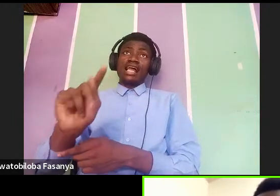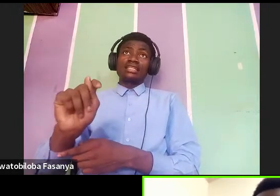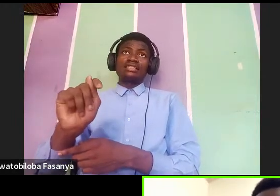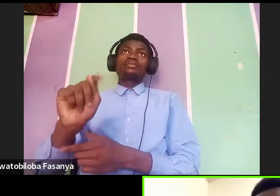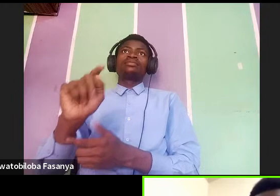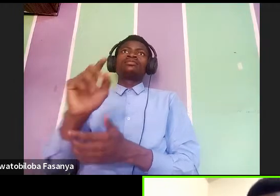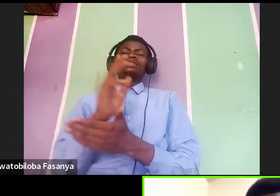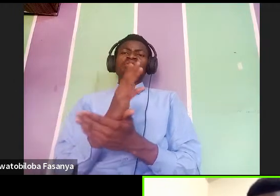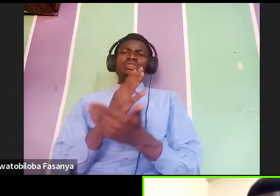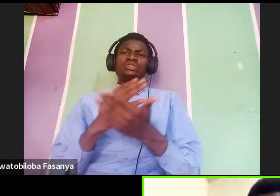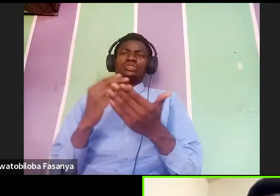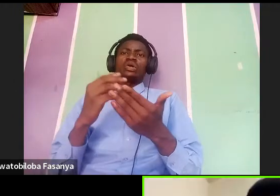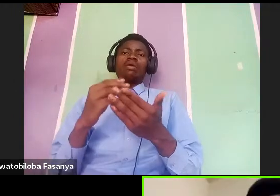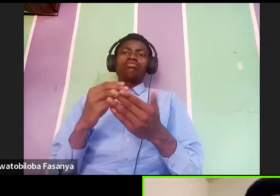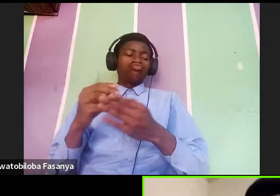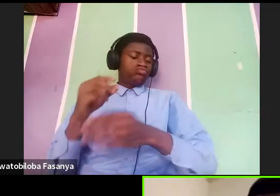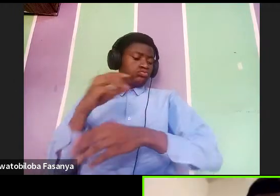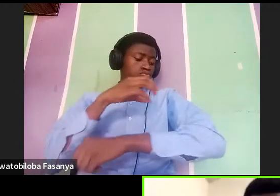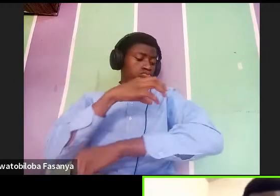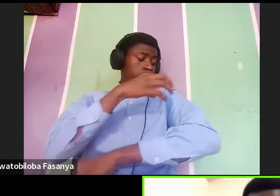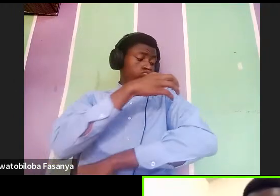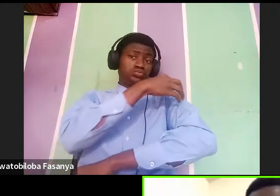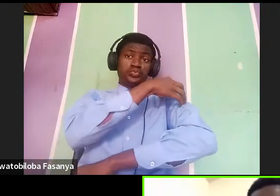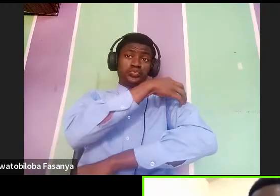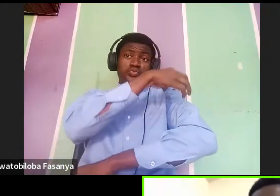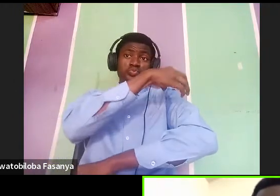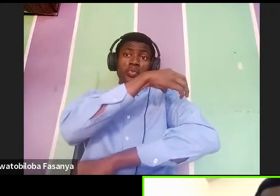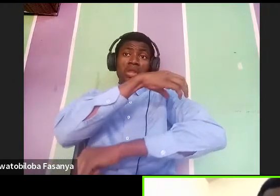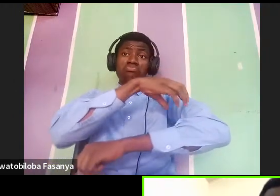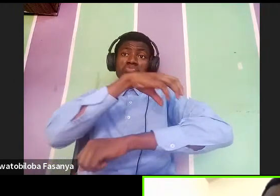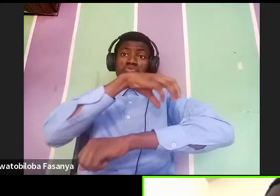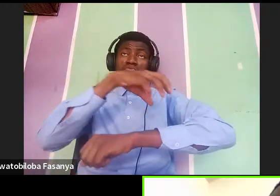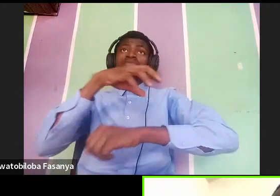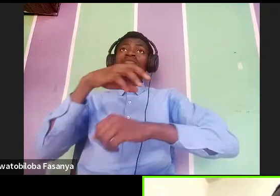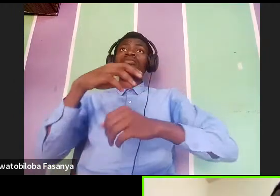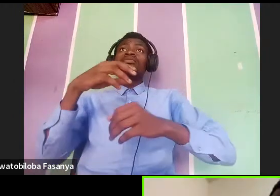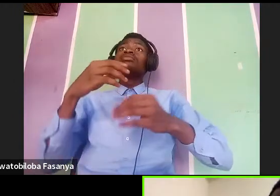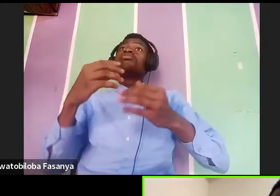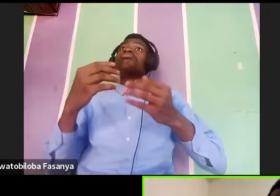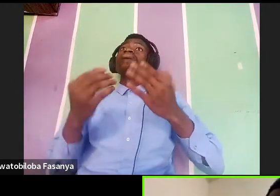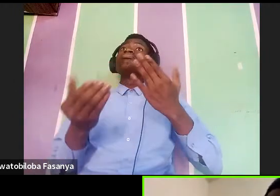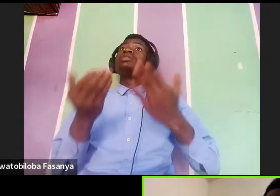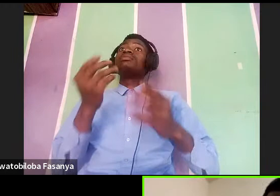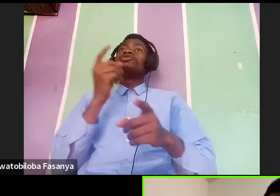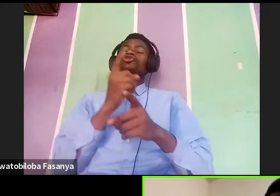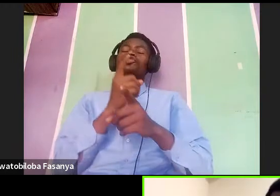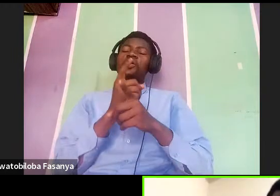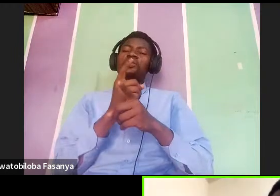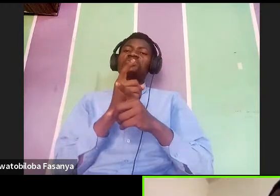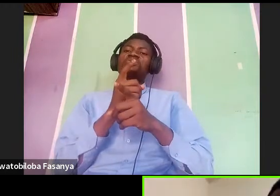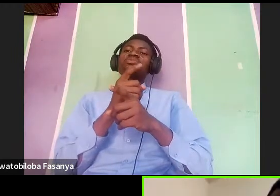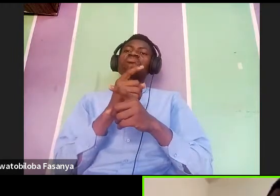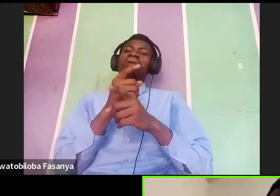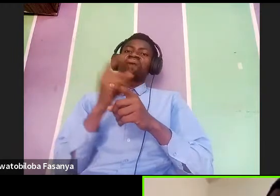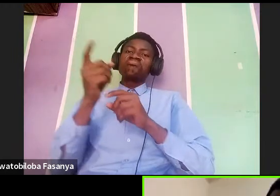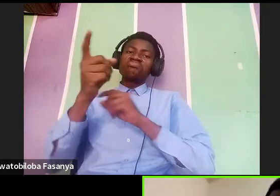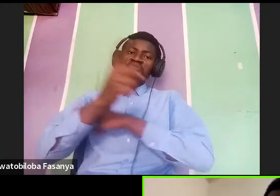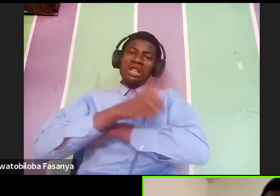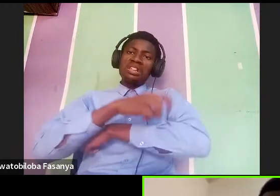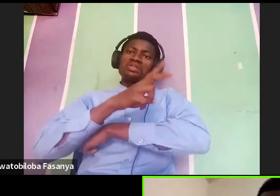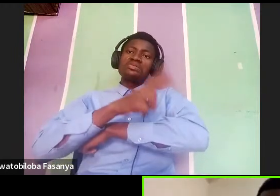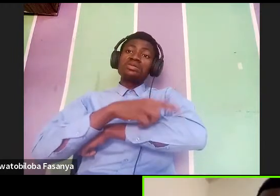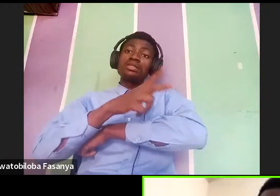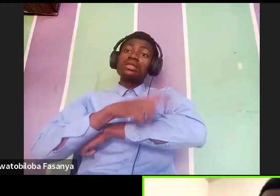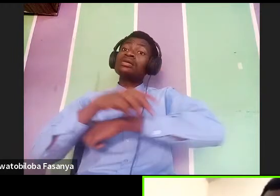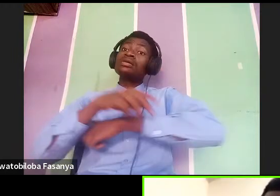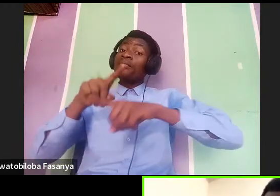on its own over a couple of days or a couple of weeks. But if it's an abscess, we would expect that the swelling will not